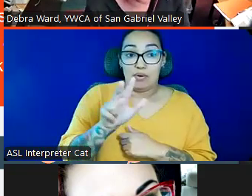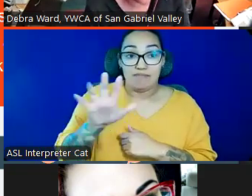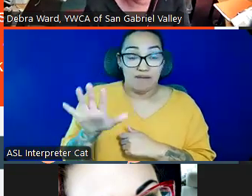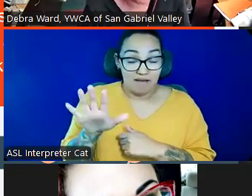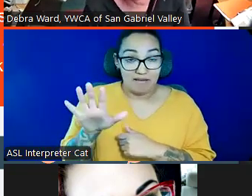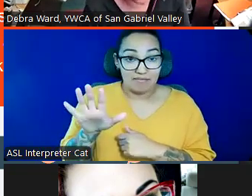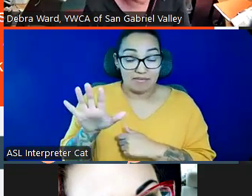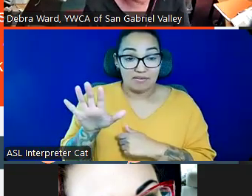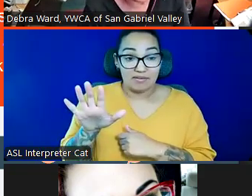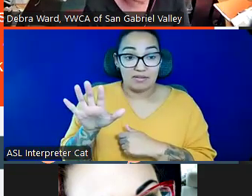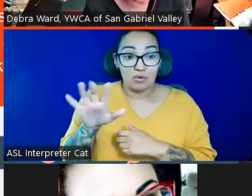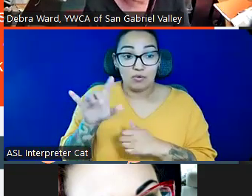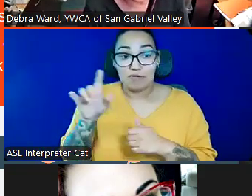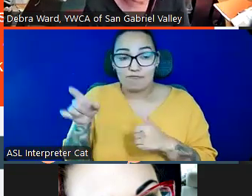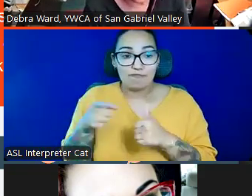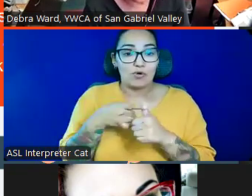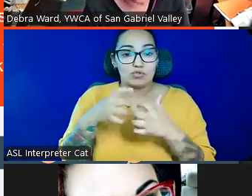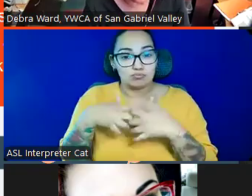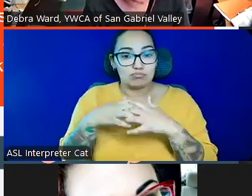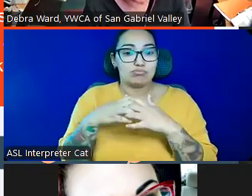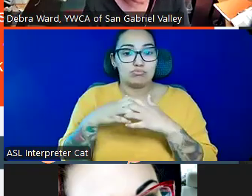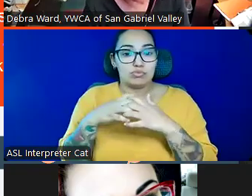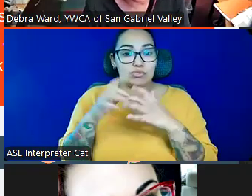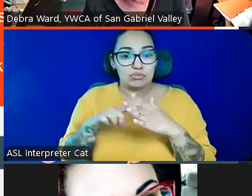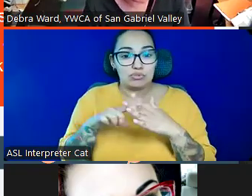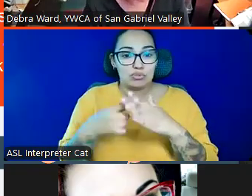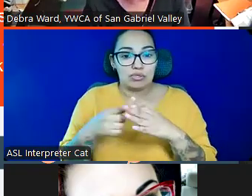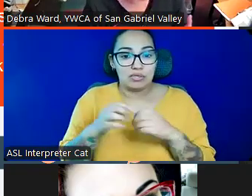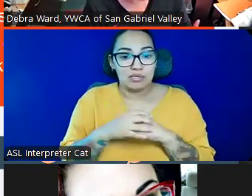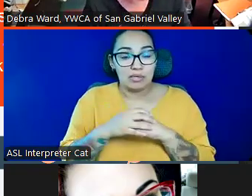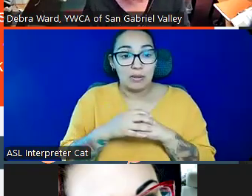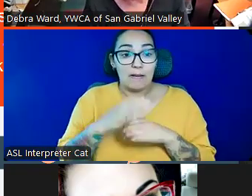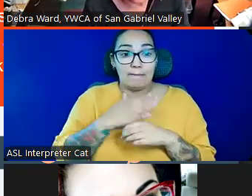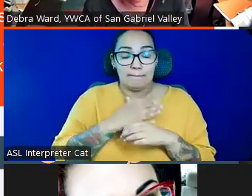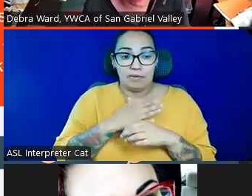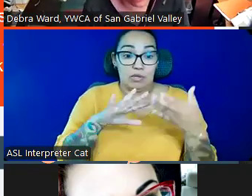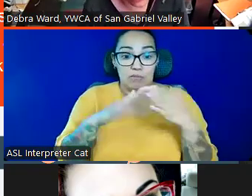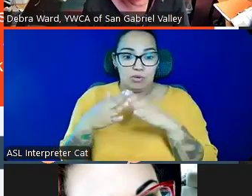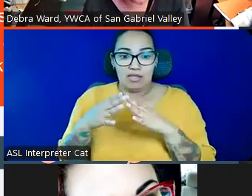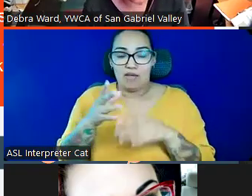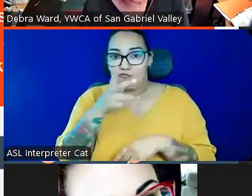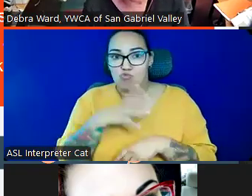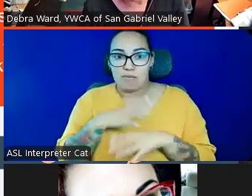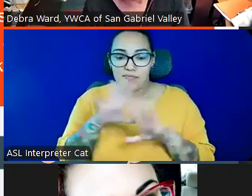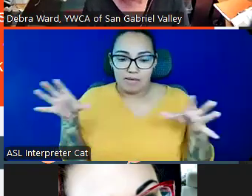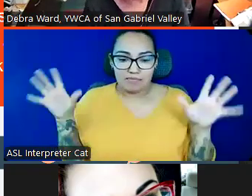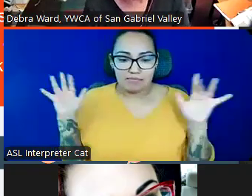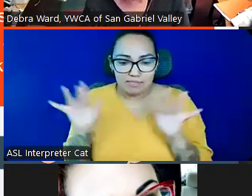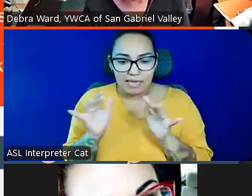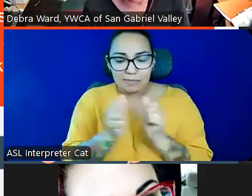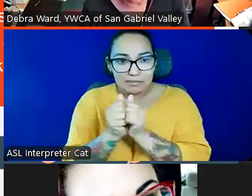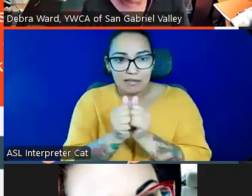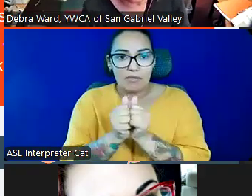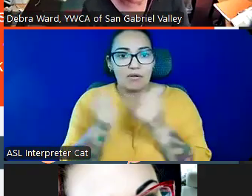1935, when we first started with community women who came together who wanted to do